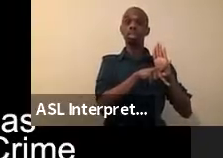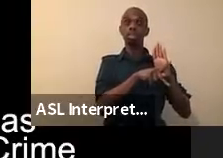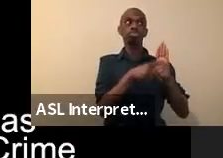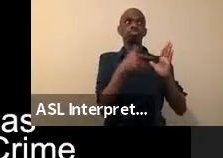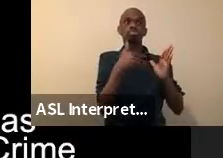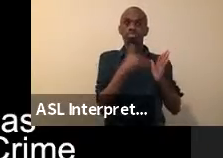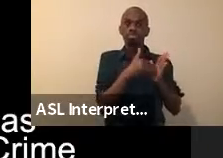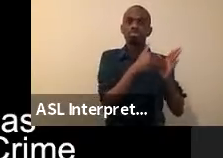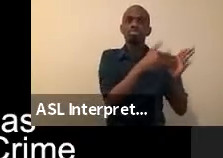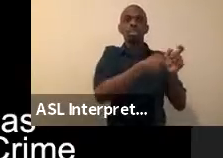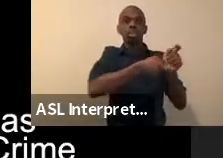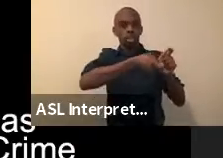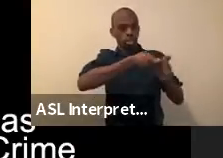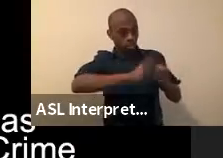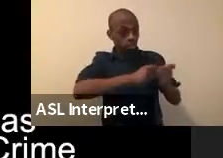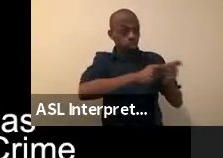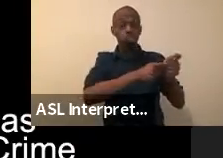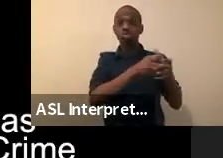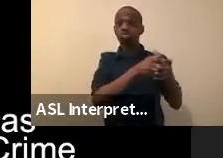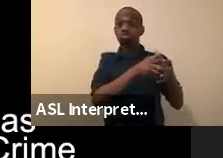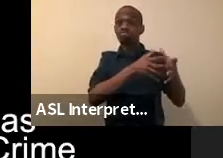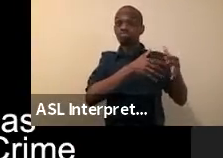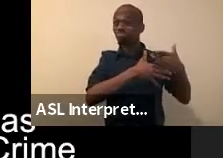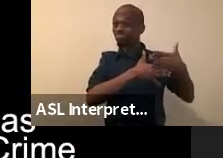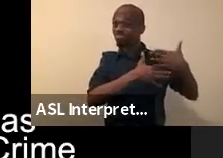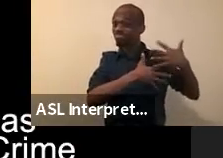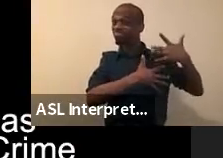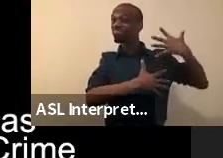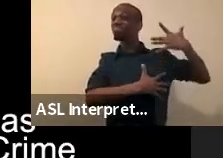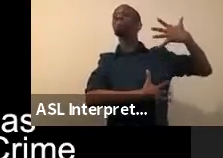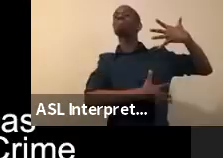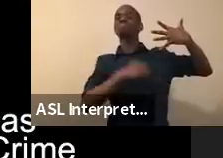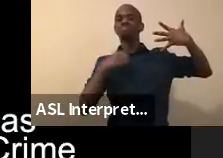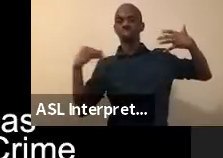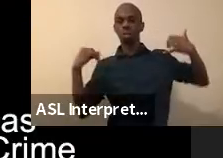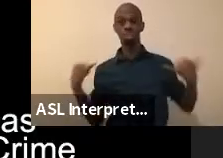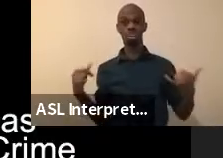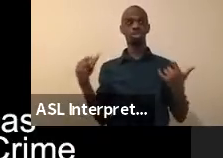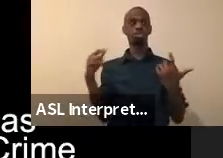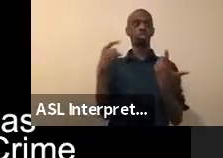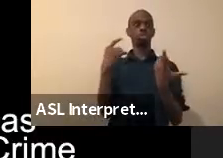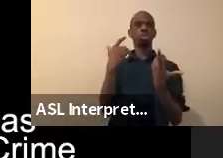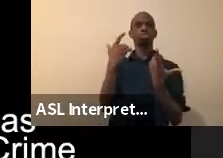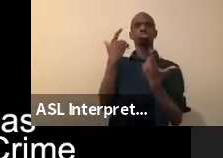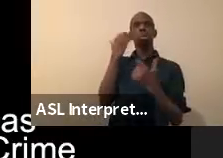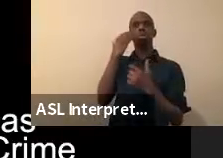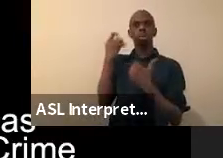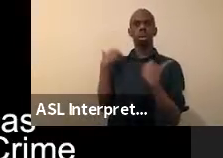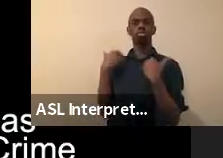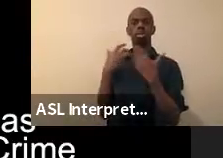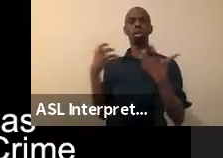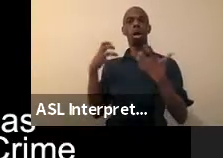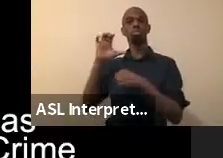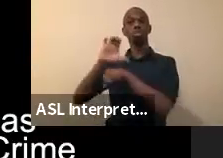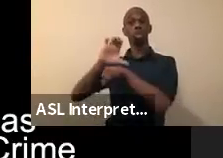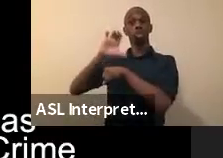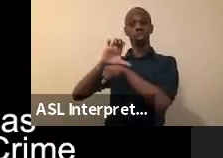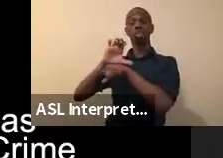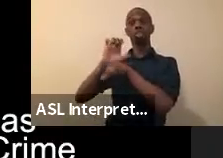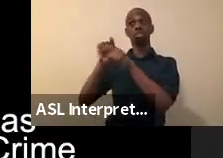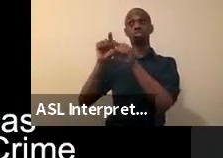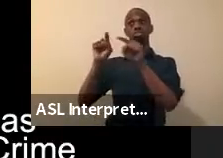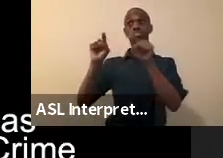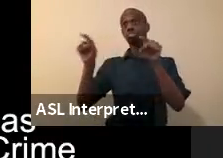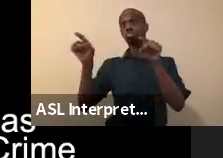in 1996, the Church Arson Prevention Act, so you had a lot of Black churches, and you still do, that are targets